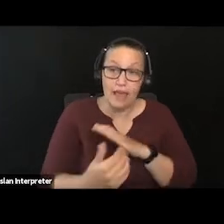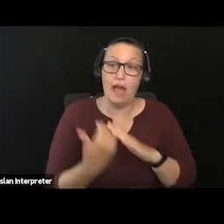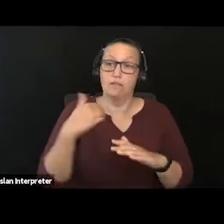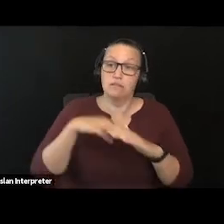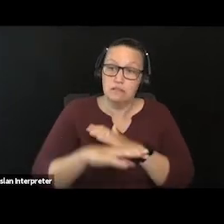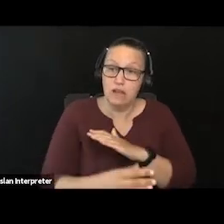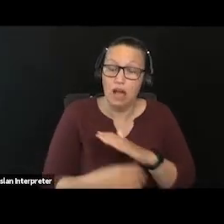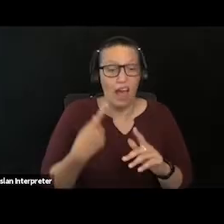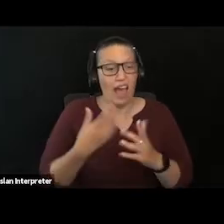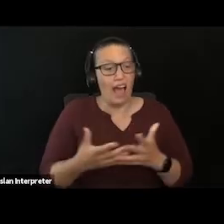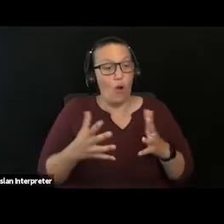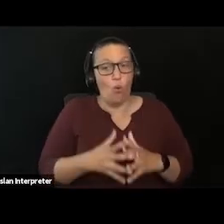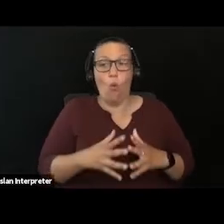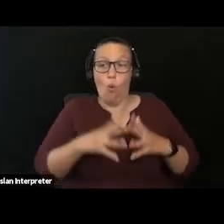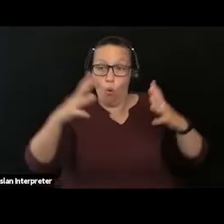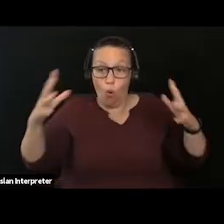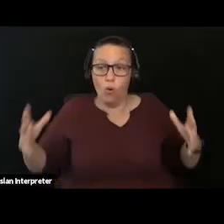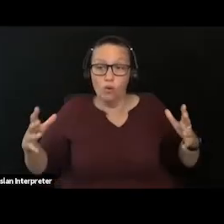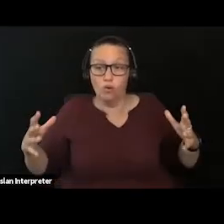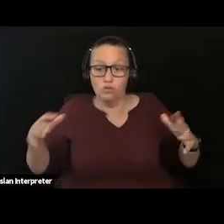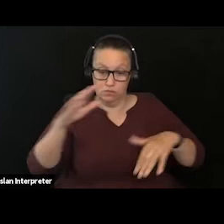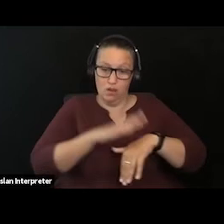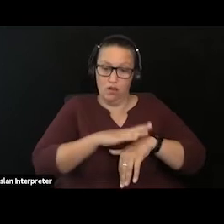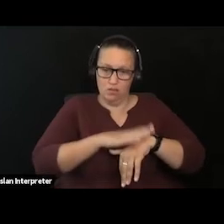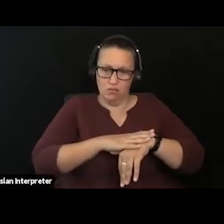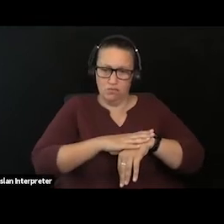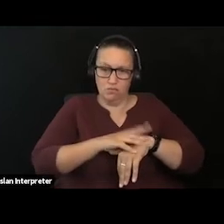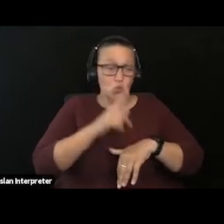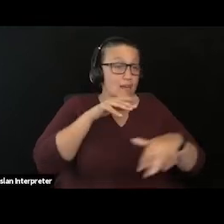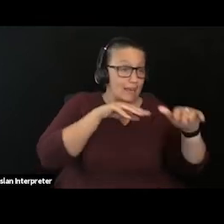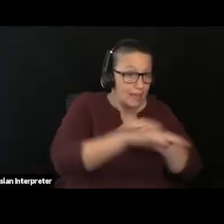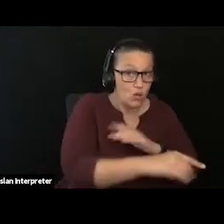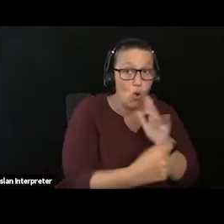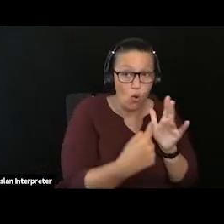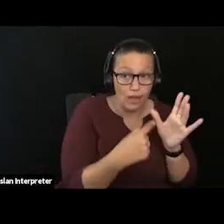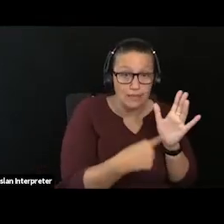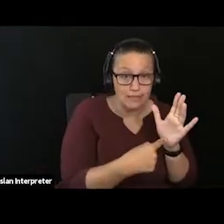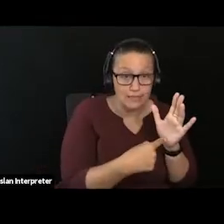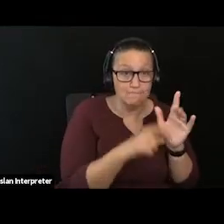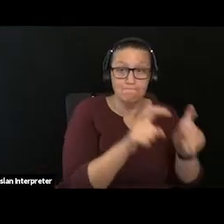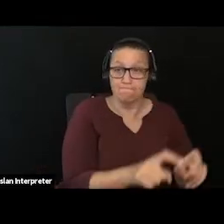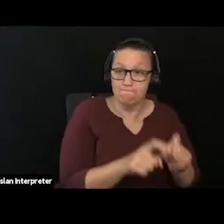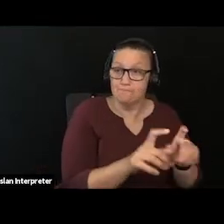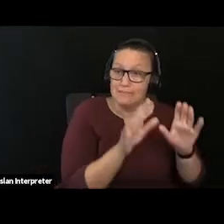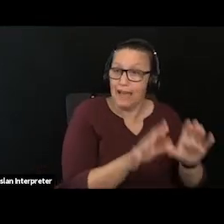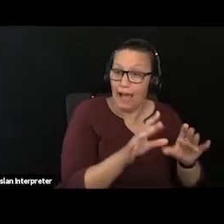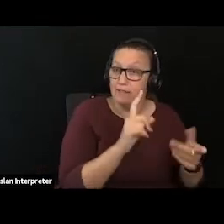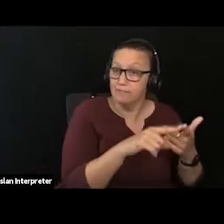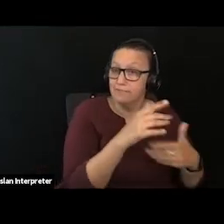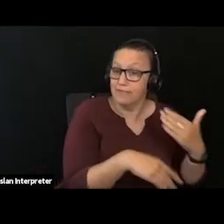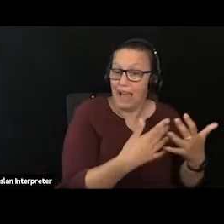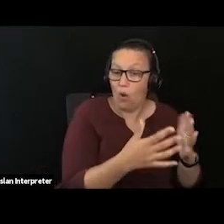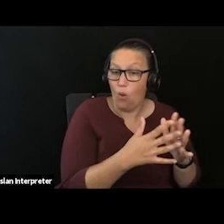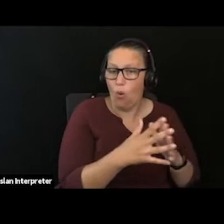of the time that you from when you first entered were you being retained in OAT? And what you